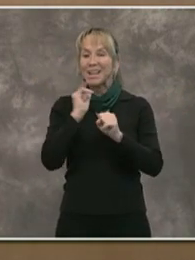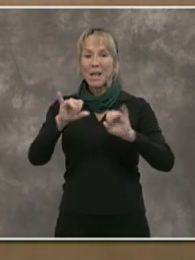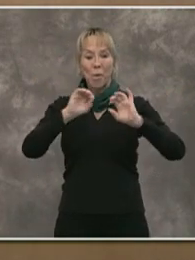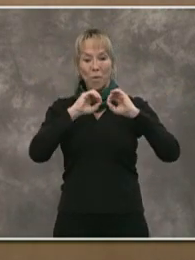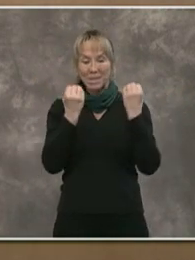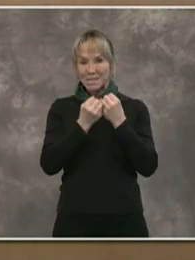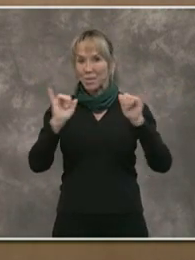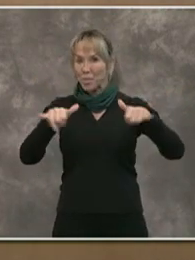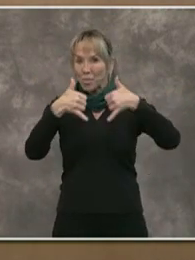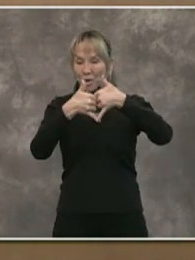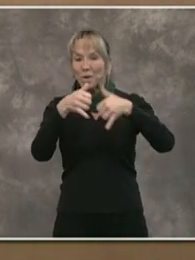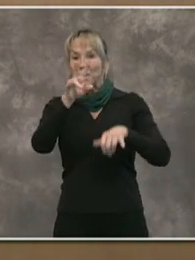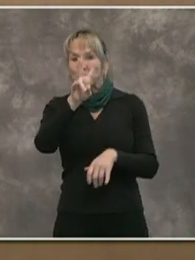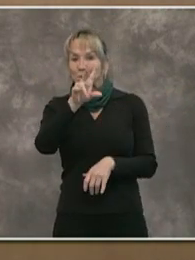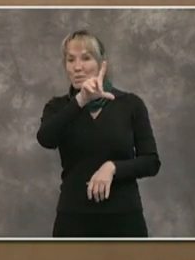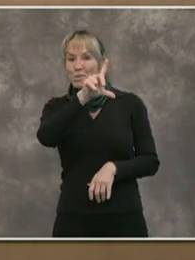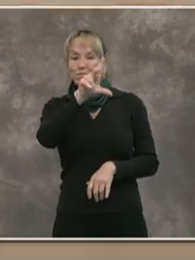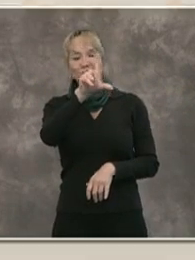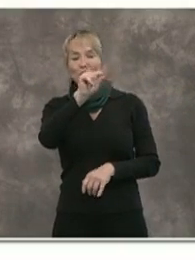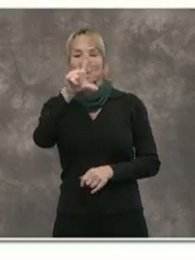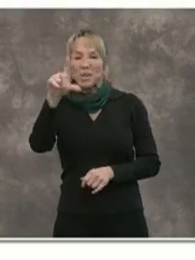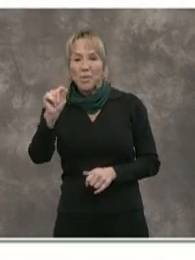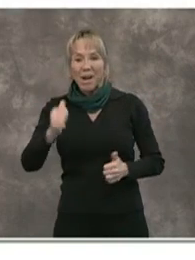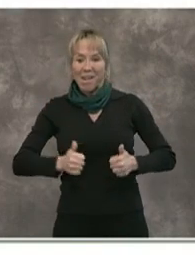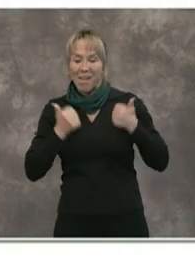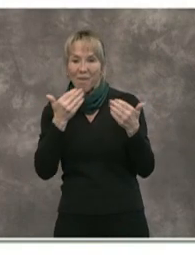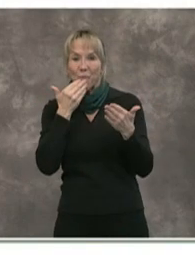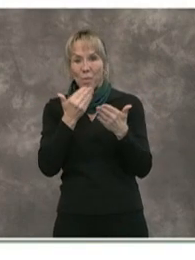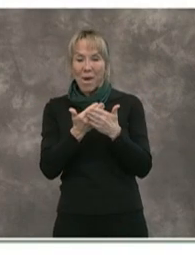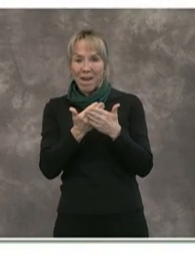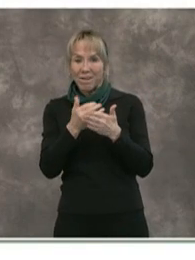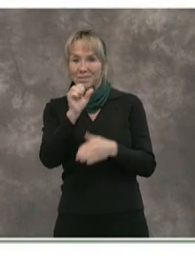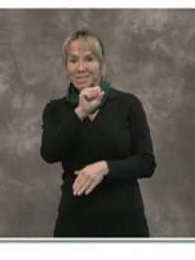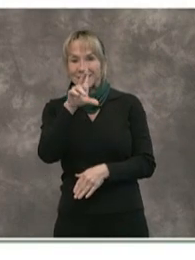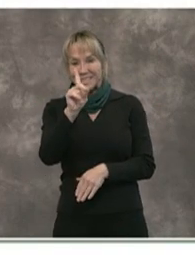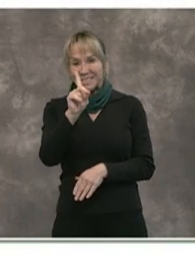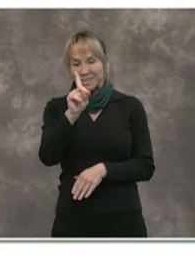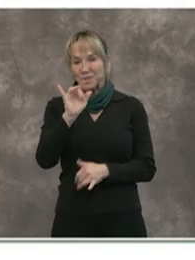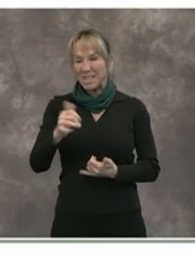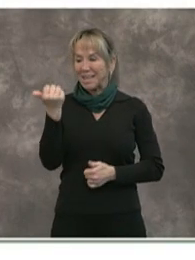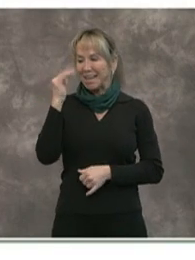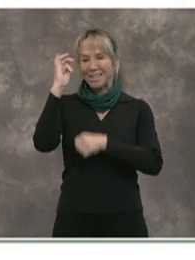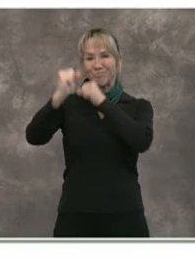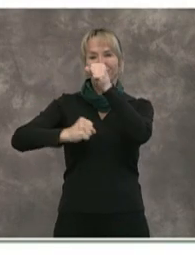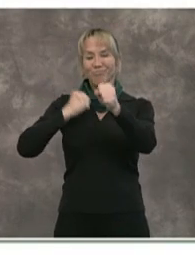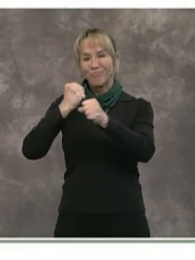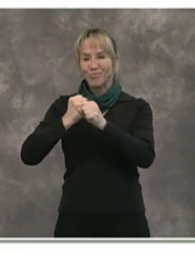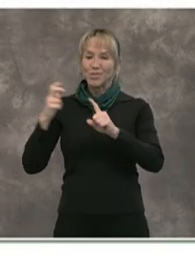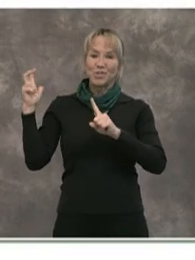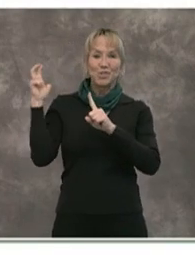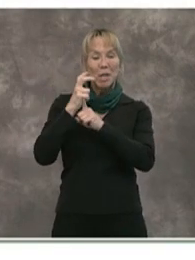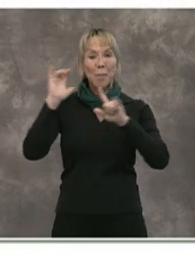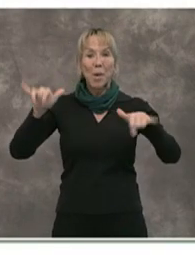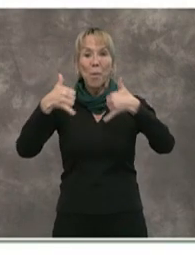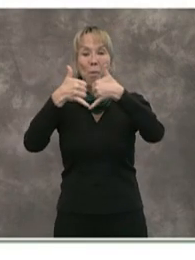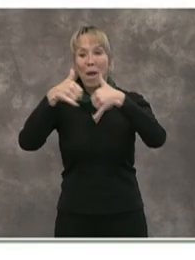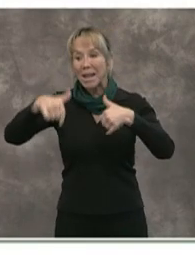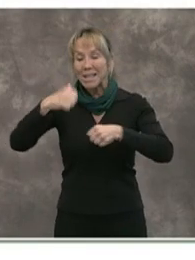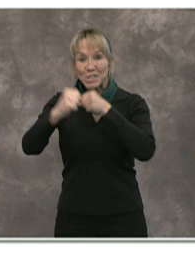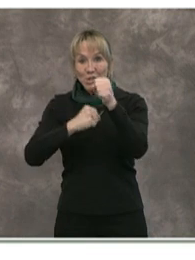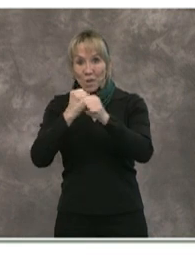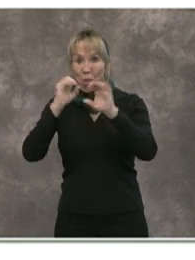the 2020 Live Well San Diego 19th Annual Public Health Champion Award. This year's